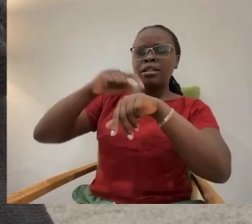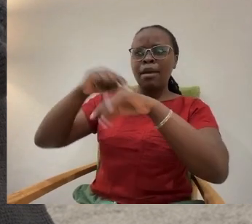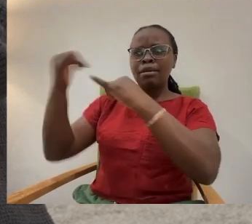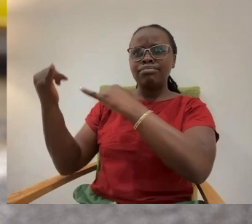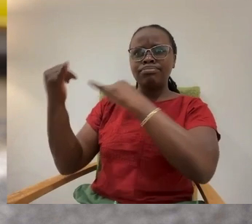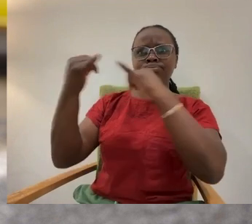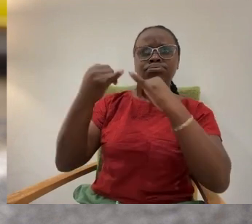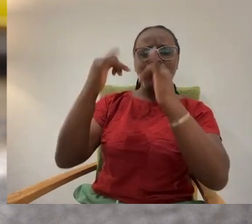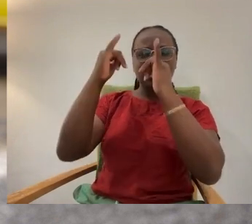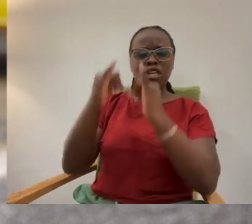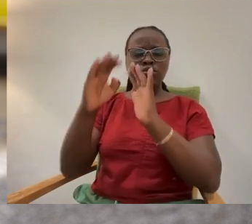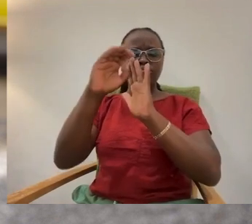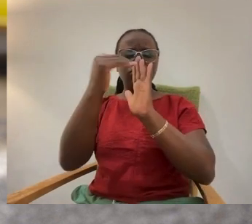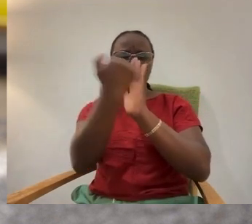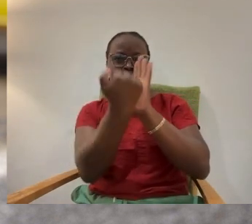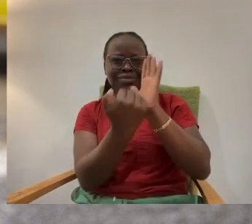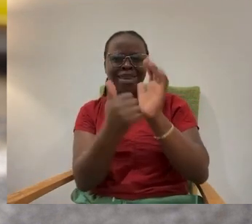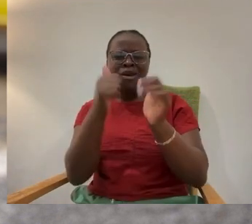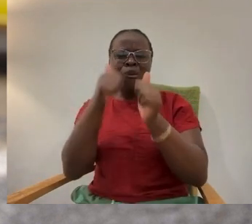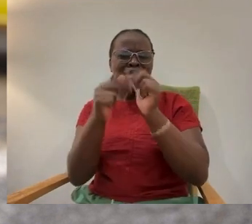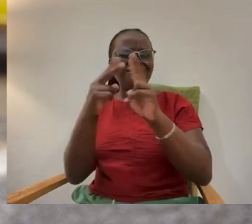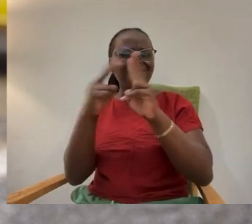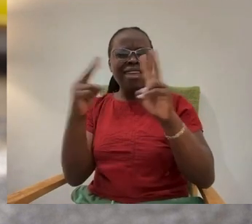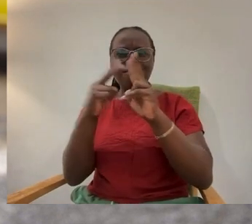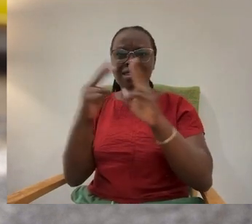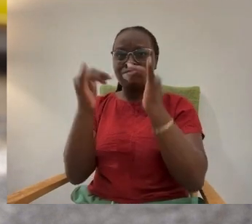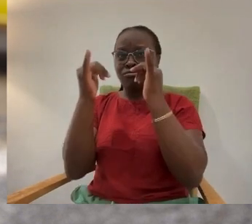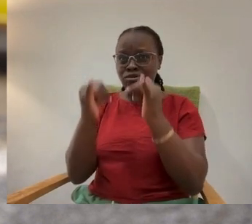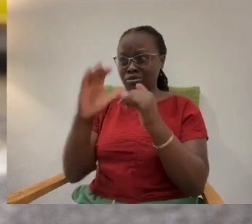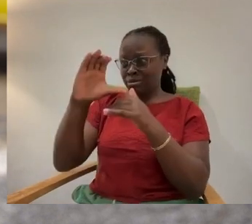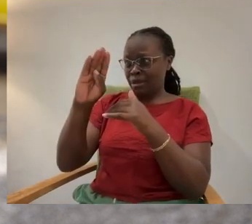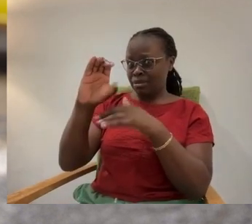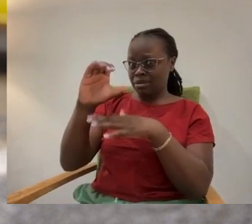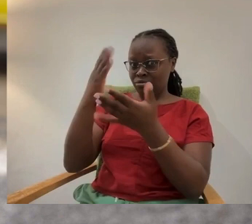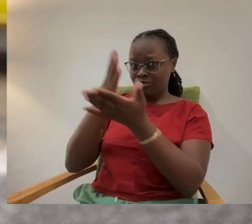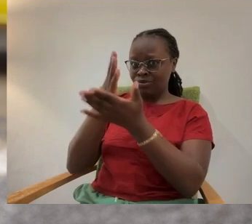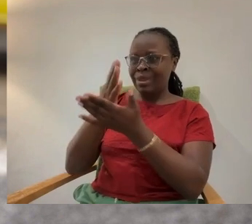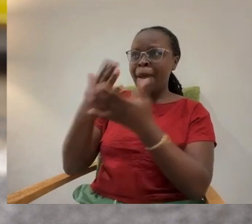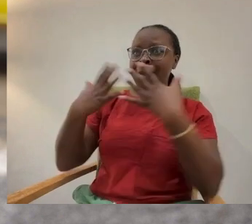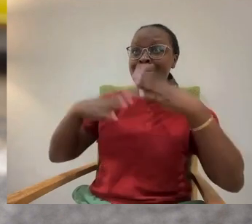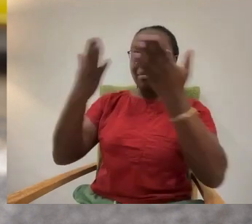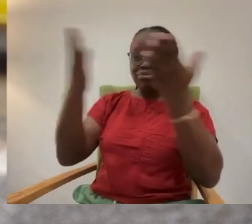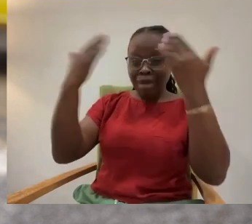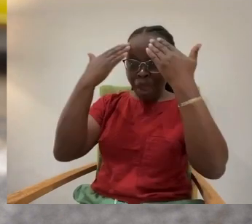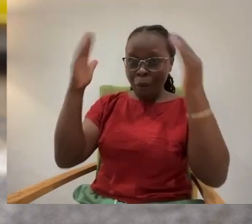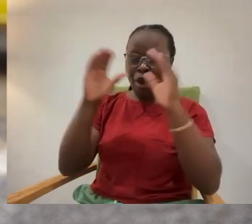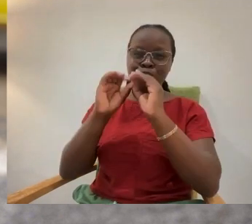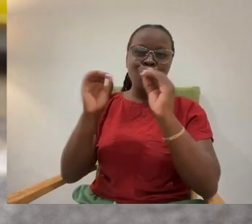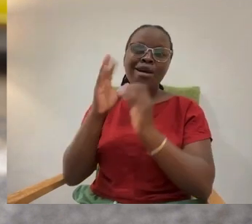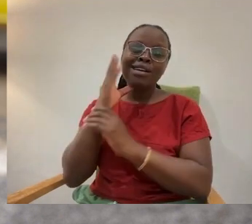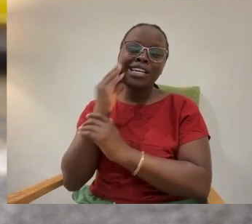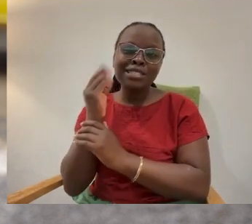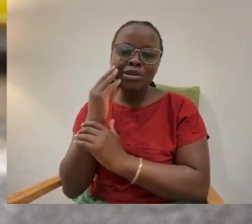the curriculum, which was very new to the country at that time, and nobody actually had experienced even the